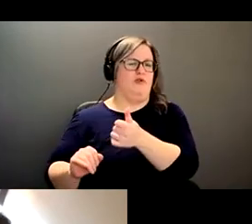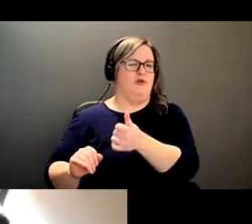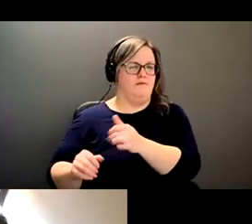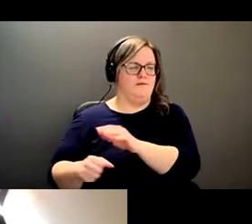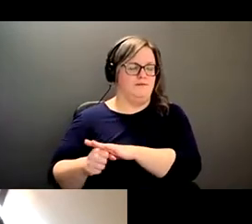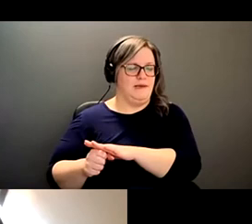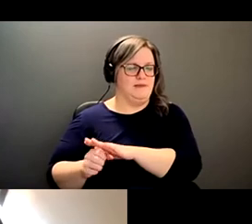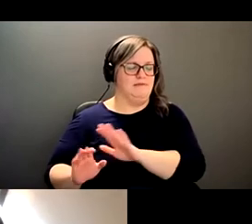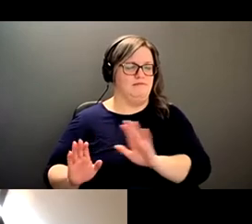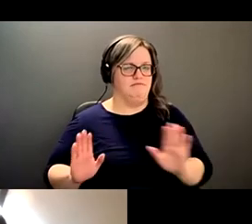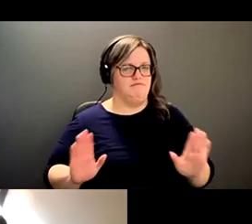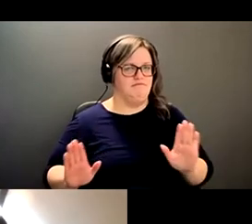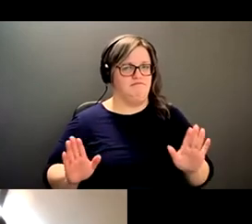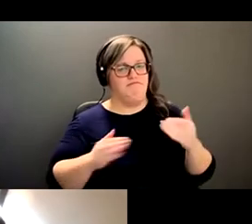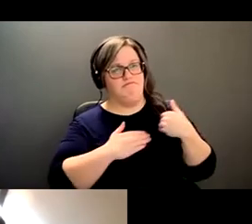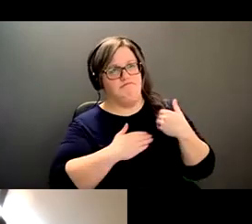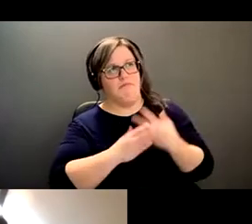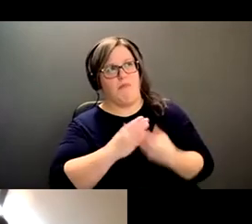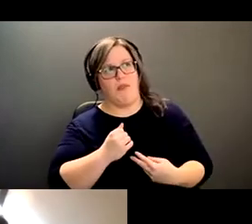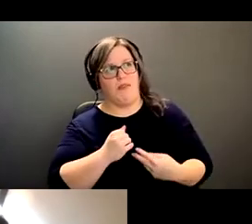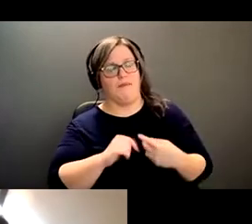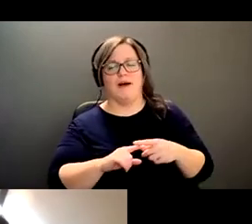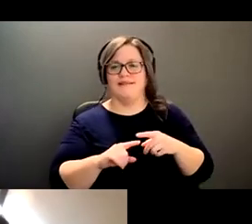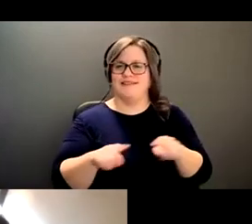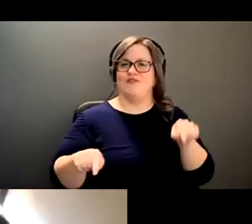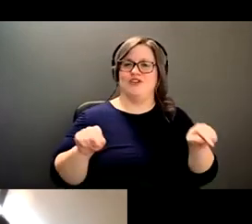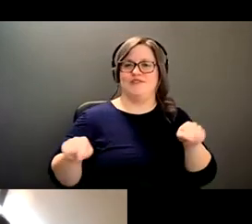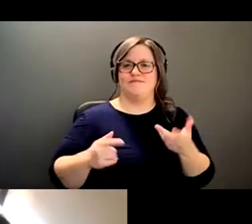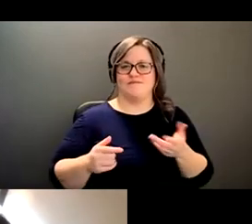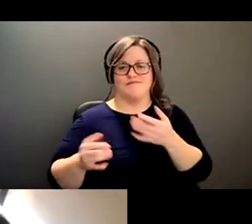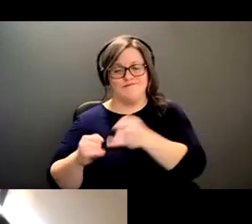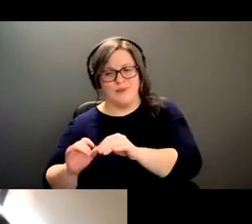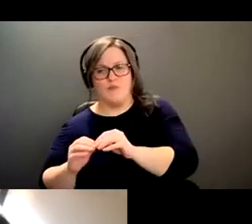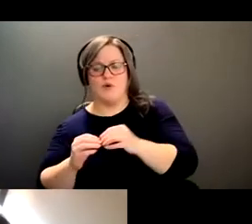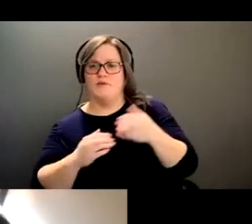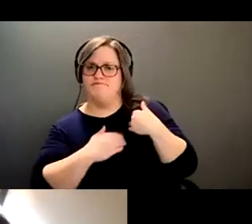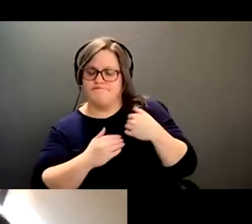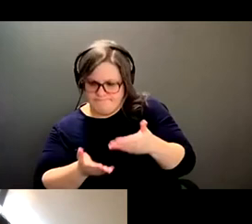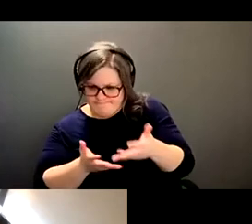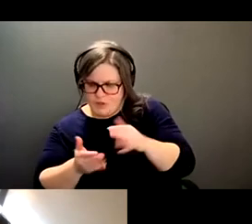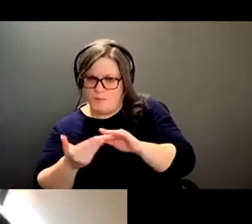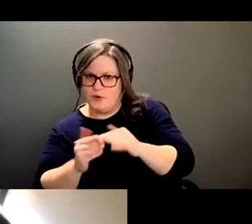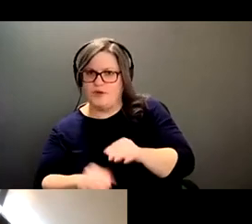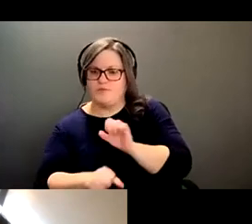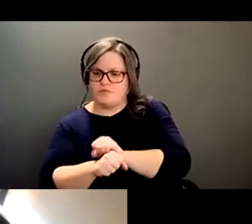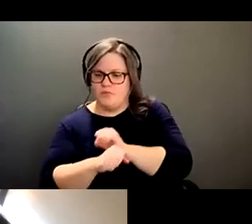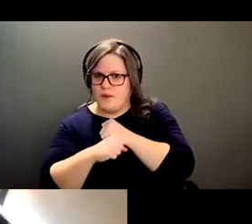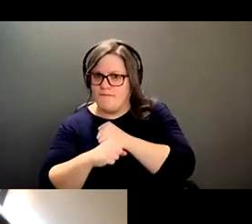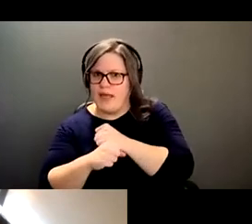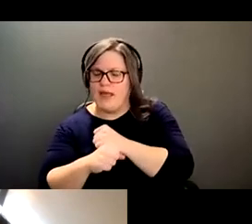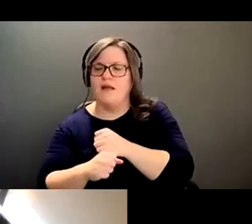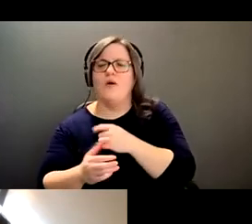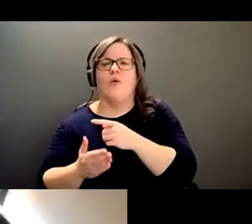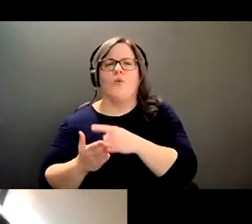But yeah, like, yeah, accountability to the community and the work that you do, and what is this